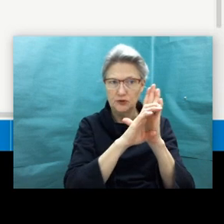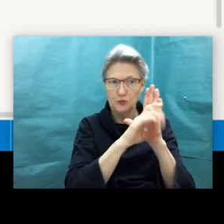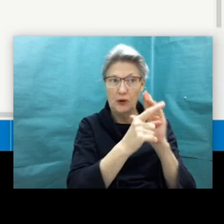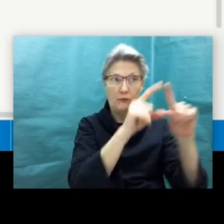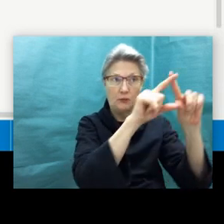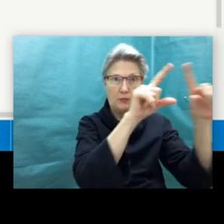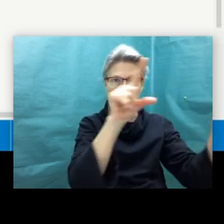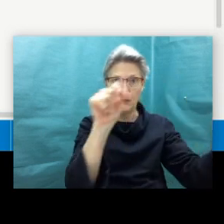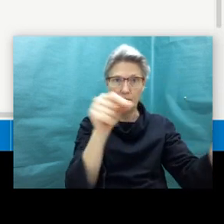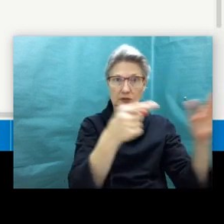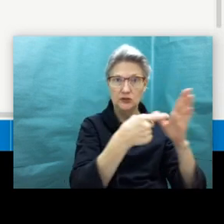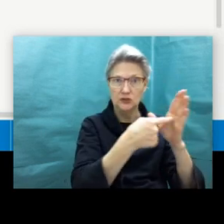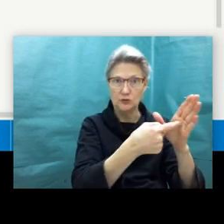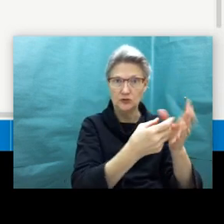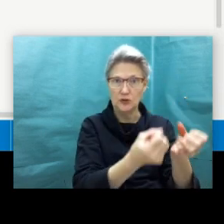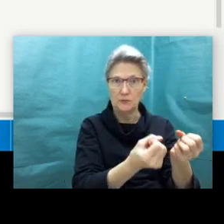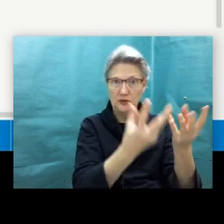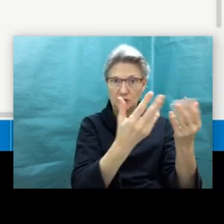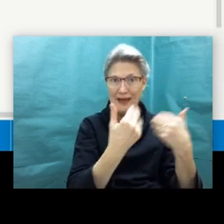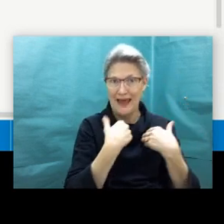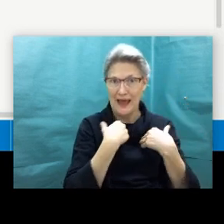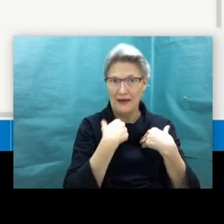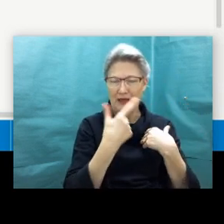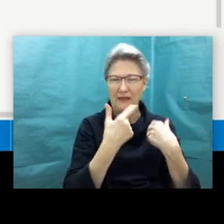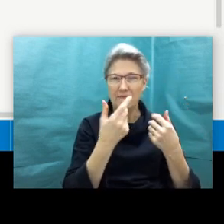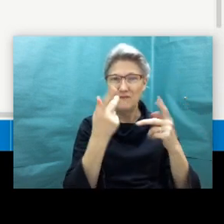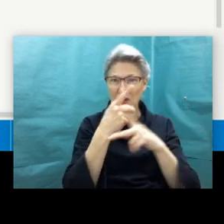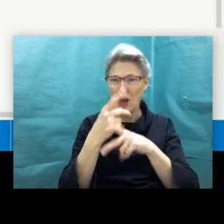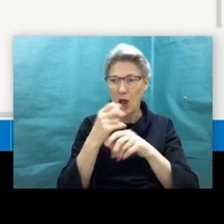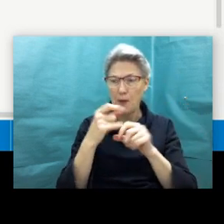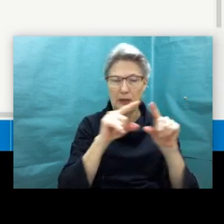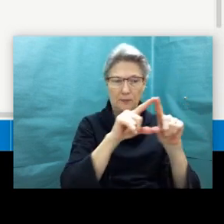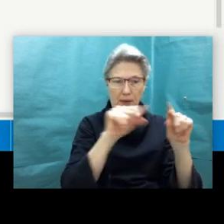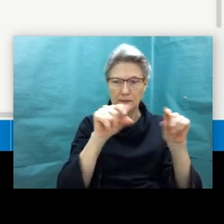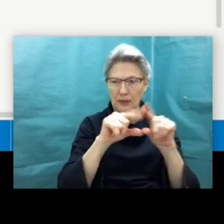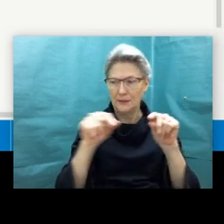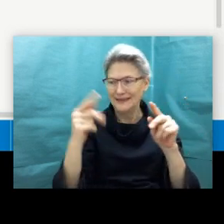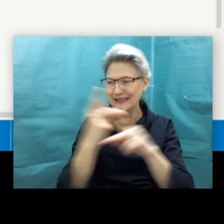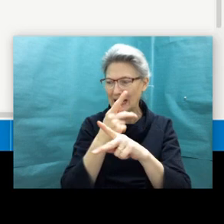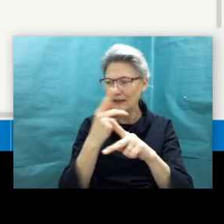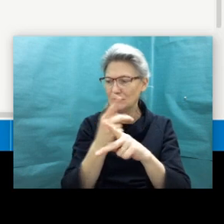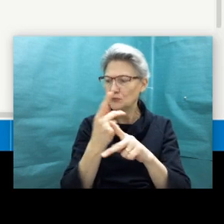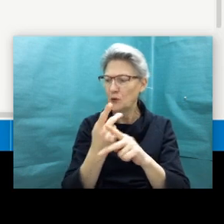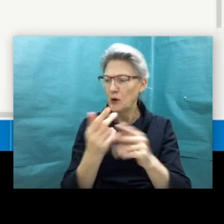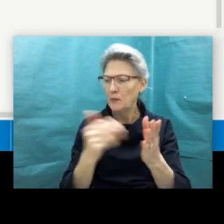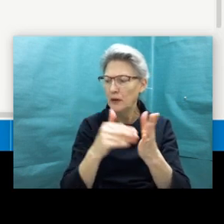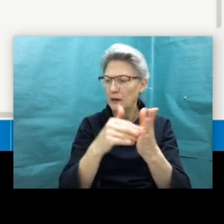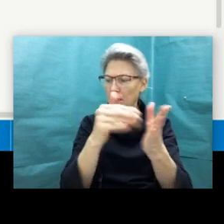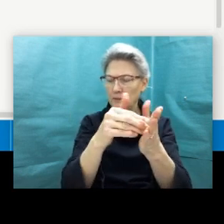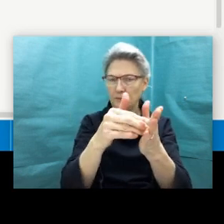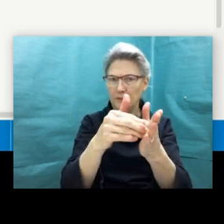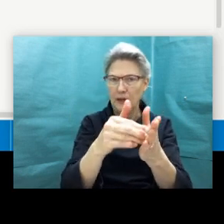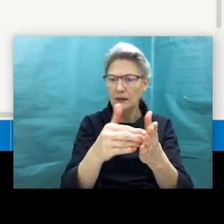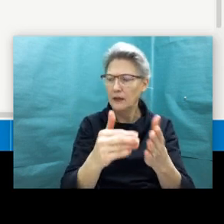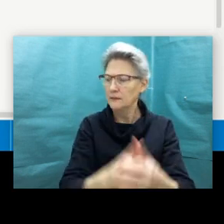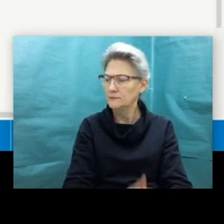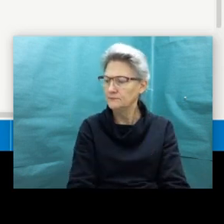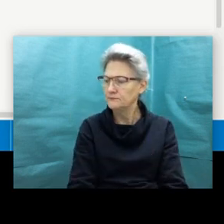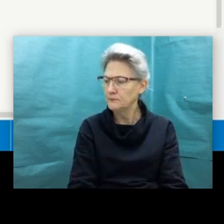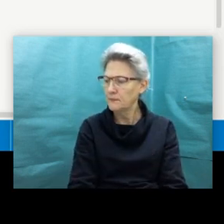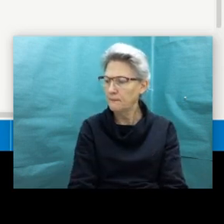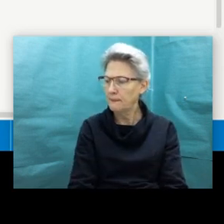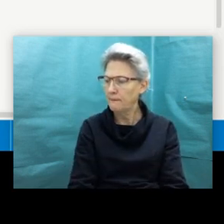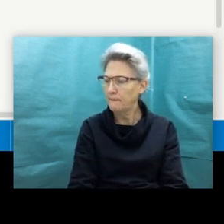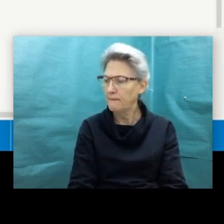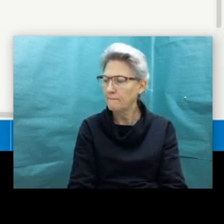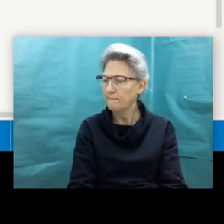we know, and then we can figure out how many bars or how many times that number we're working with. So we're going to take a